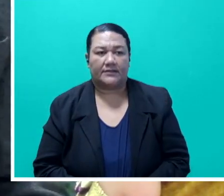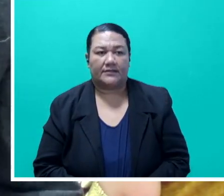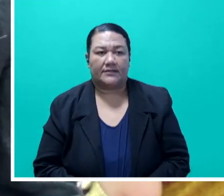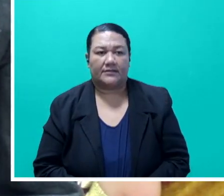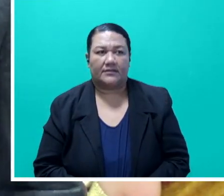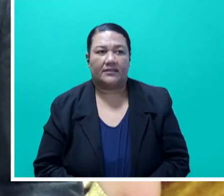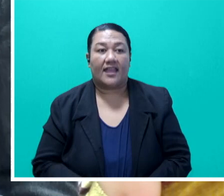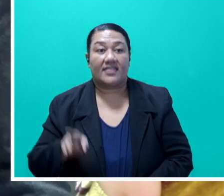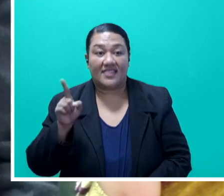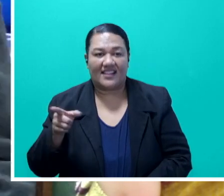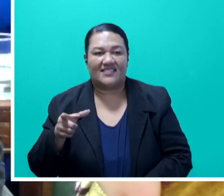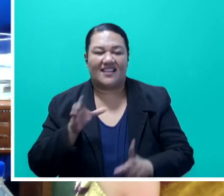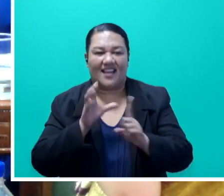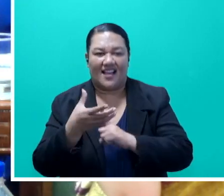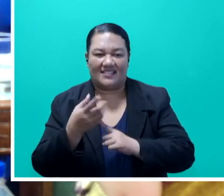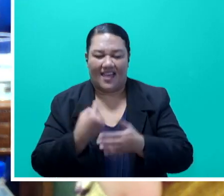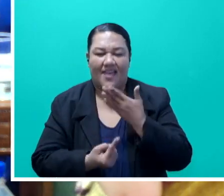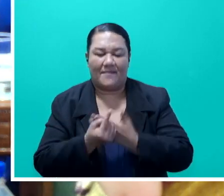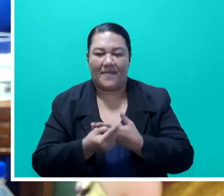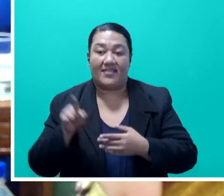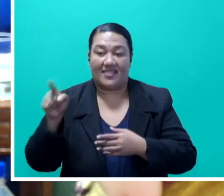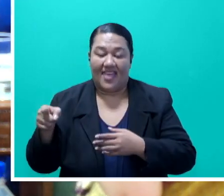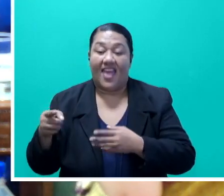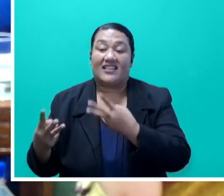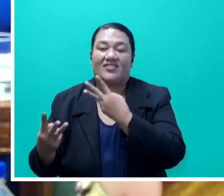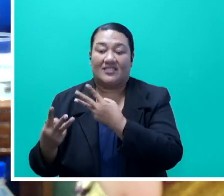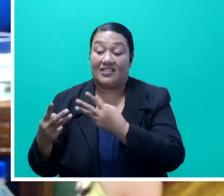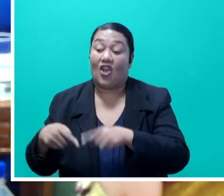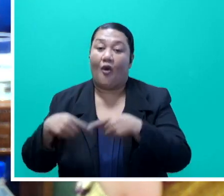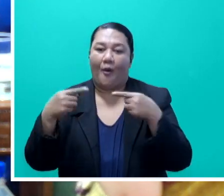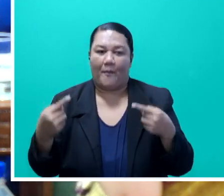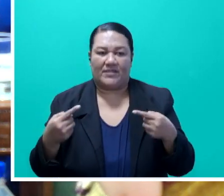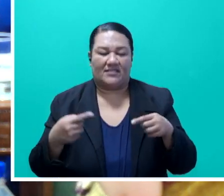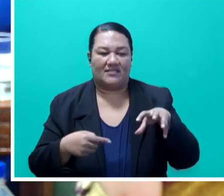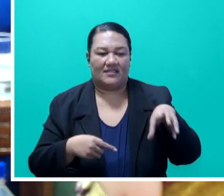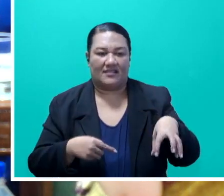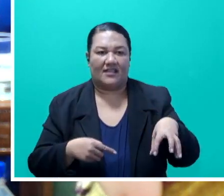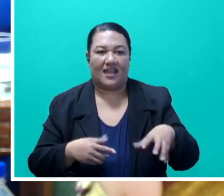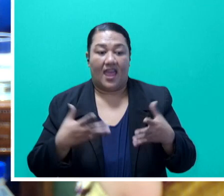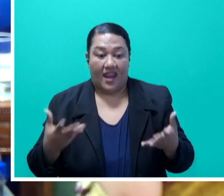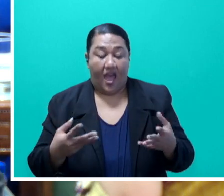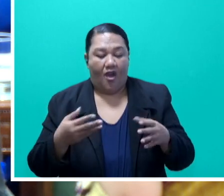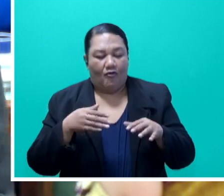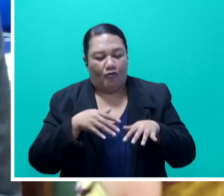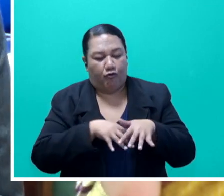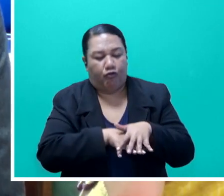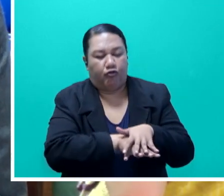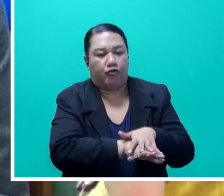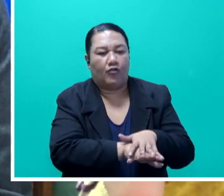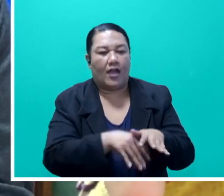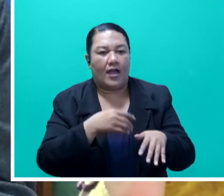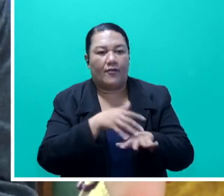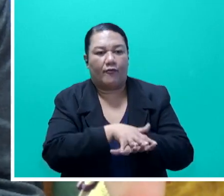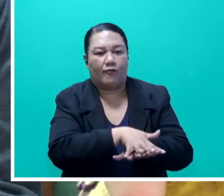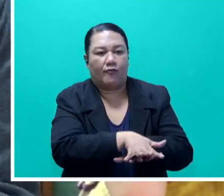That's the culture that exists in that party, and I'm afraid to say it's creeping into the SODELPA too, sir. Mr. Speaker, sir, the